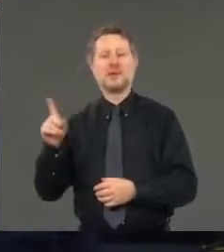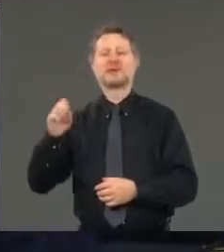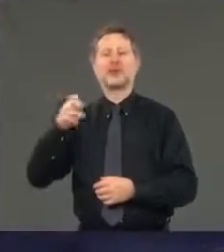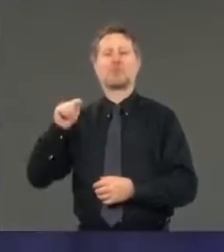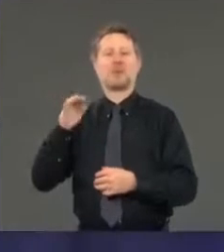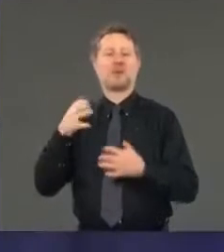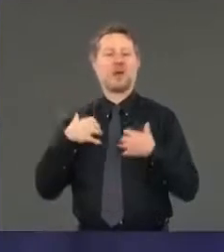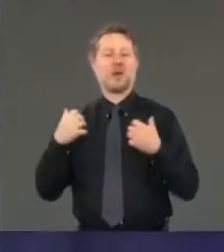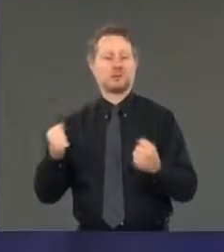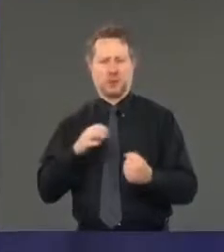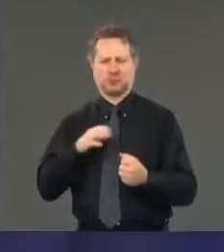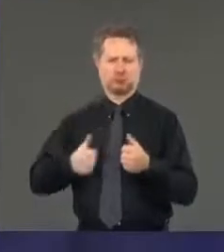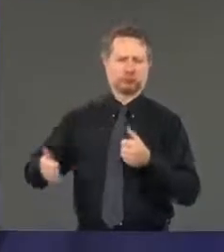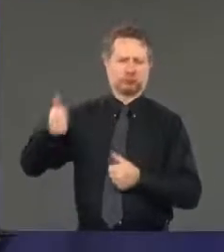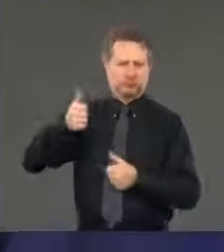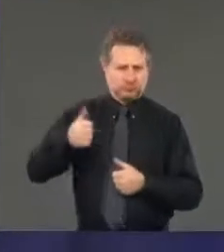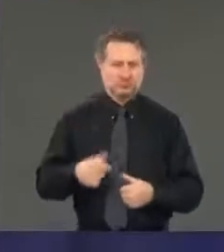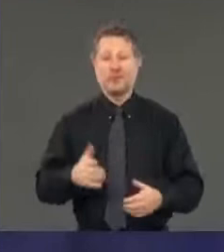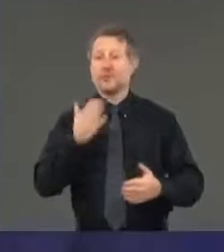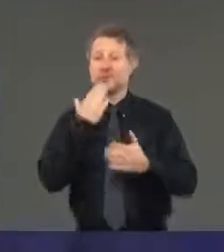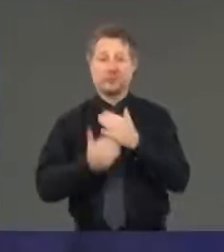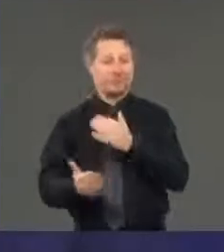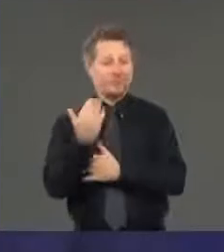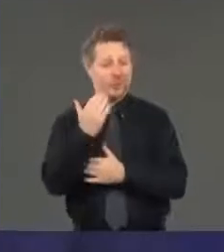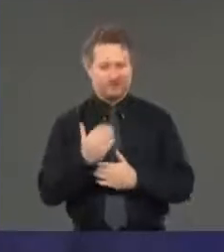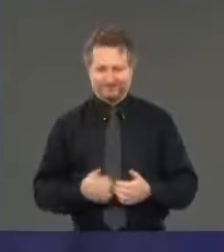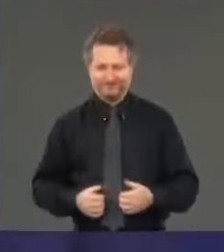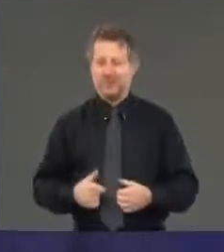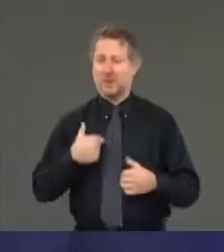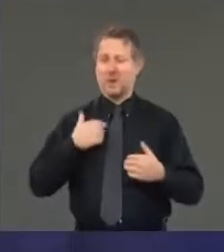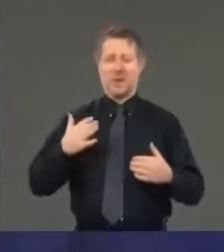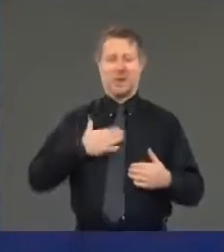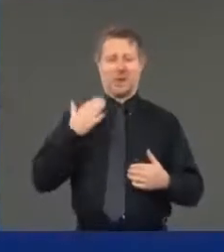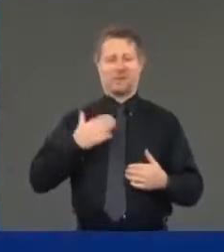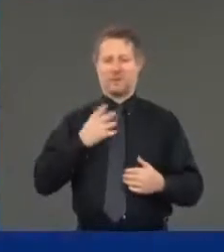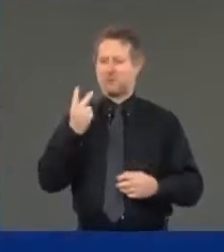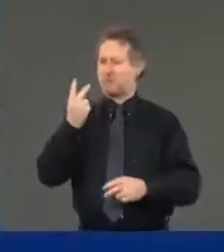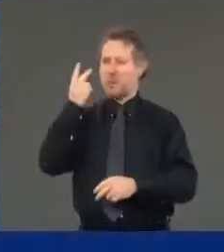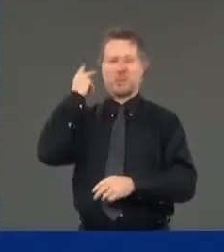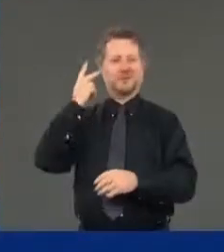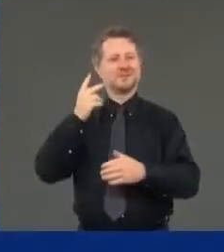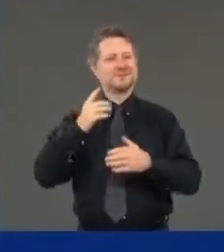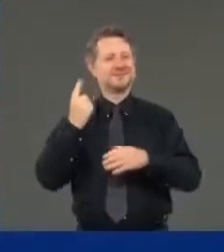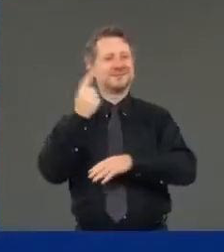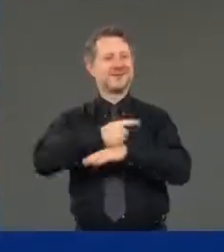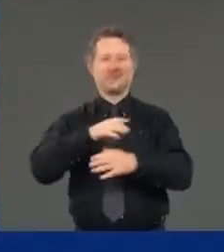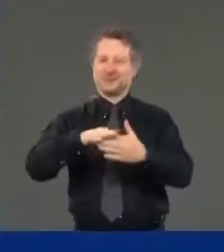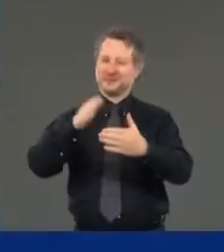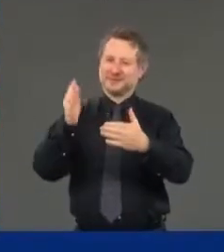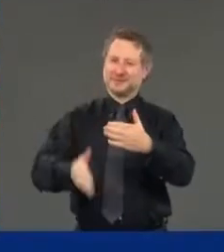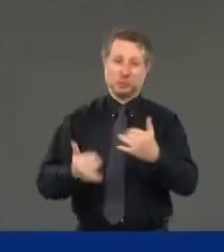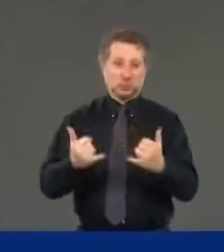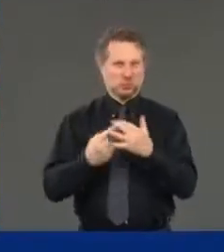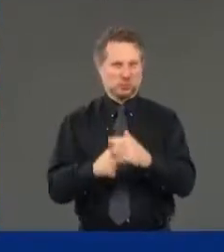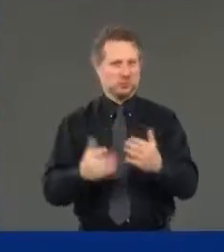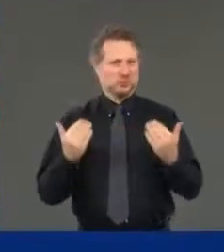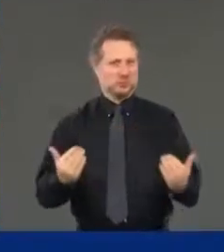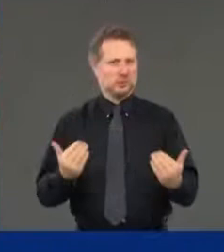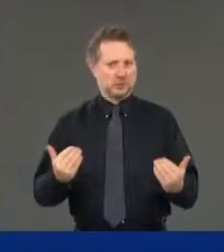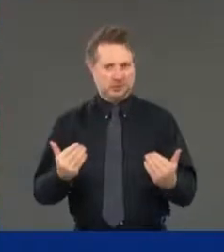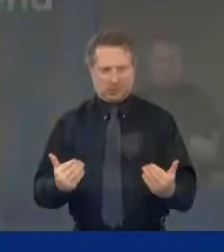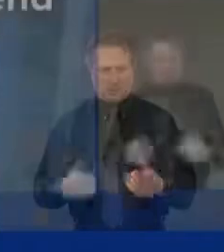you. Happy Memorial Day weekend. Starts today. Summer